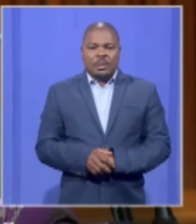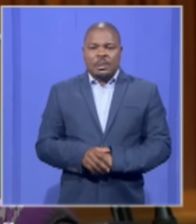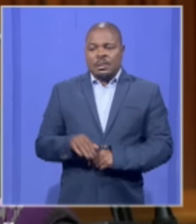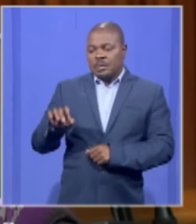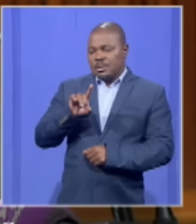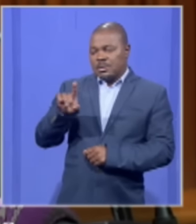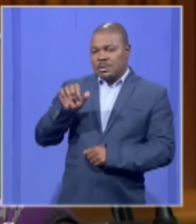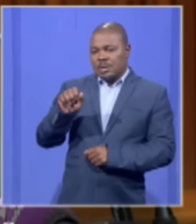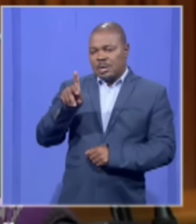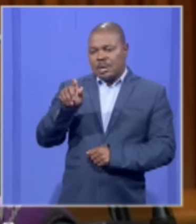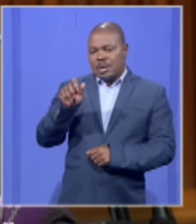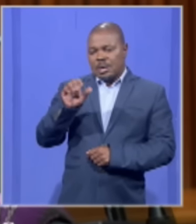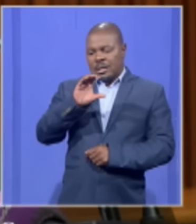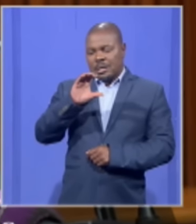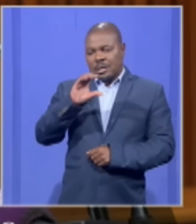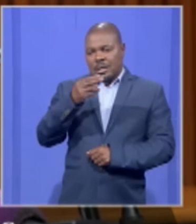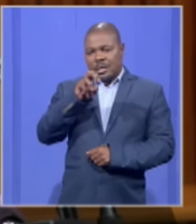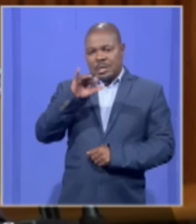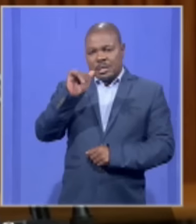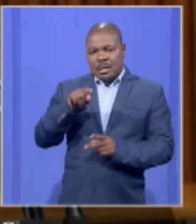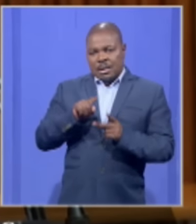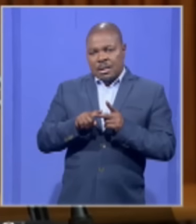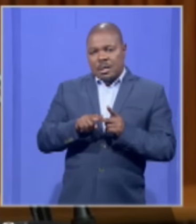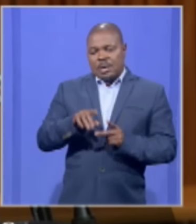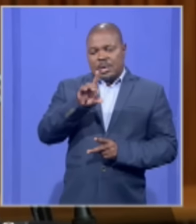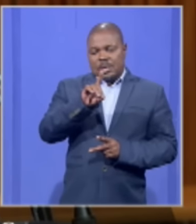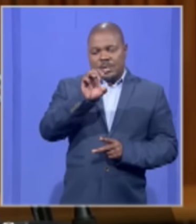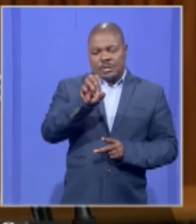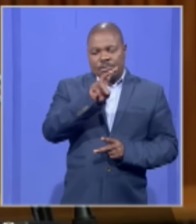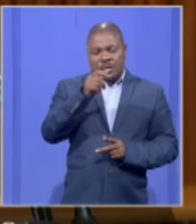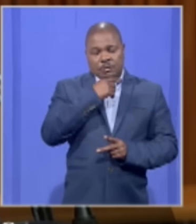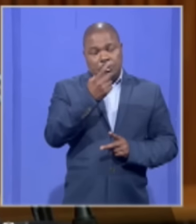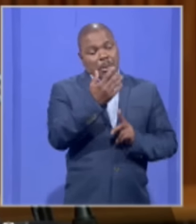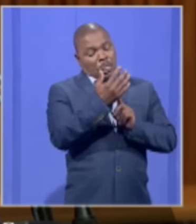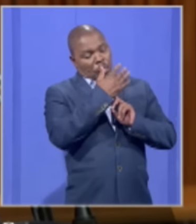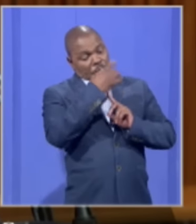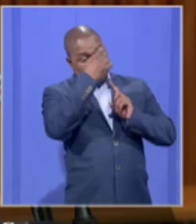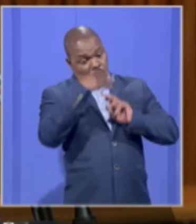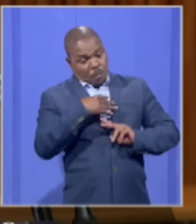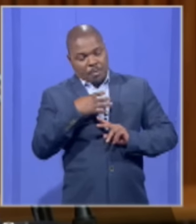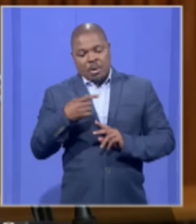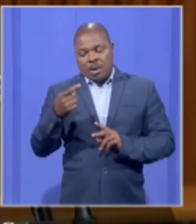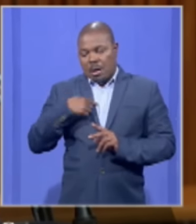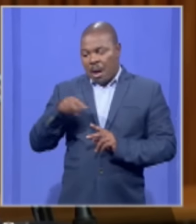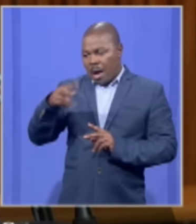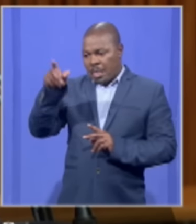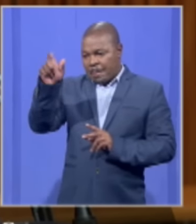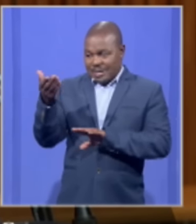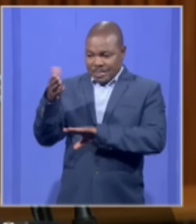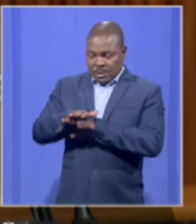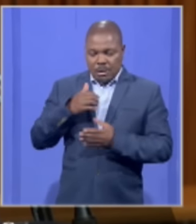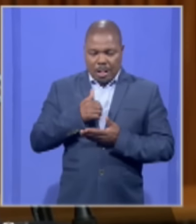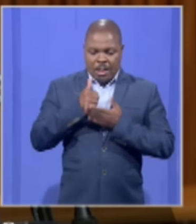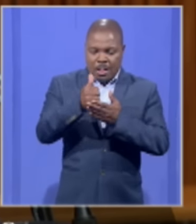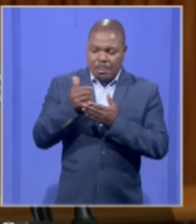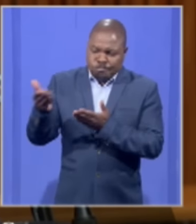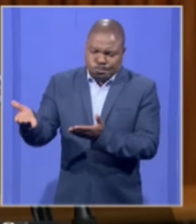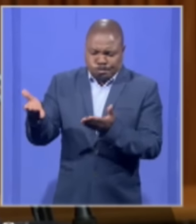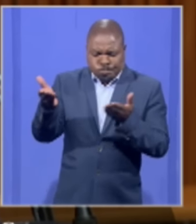Zachariah Johannes Olivier and Adrian Rudolph de Vet to assist them to carry one body of the deceased into the